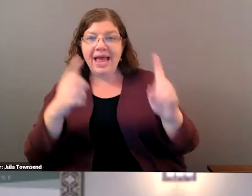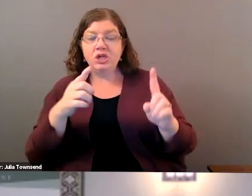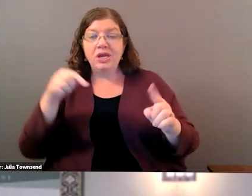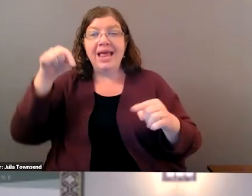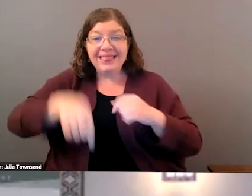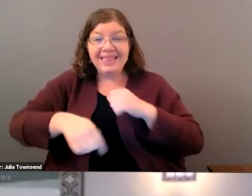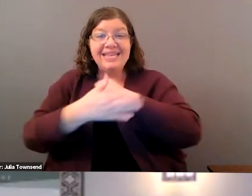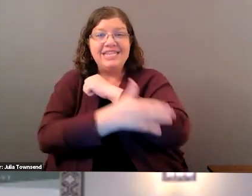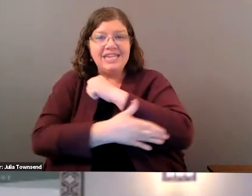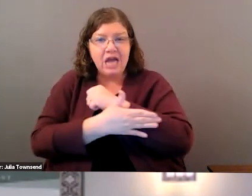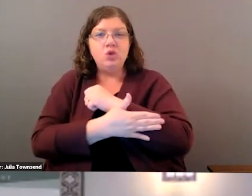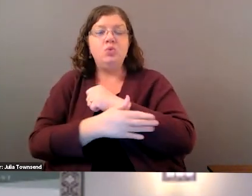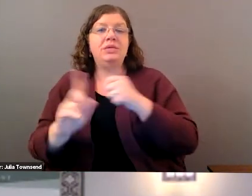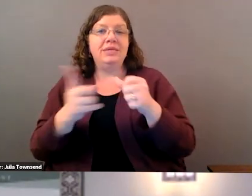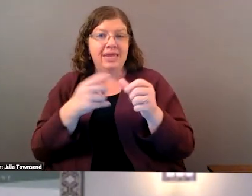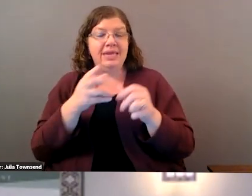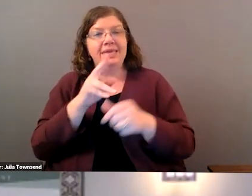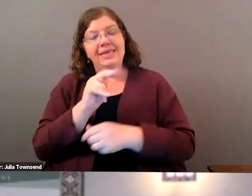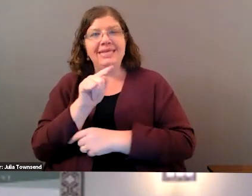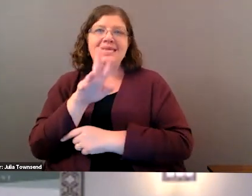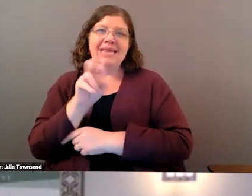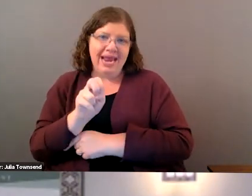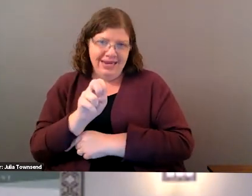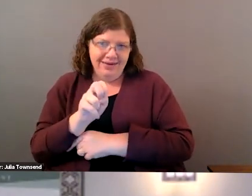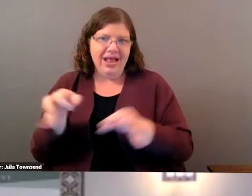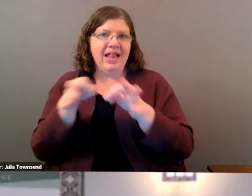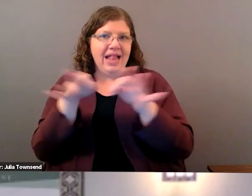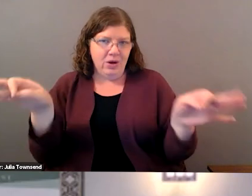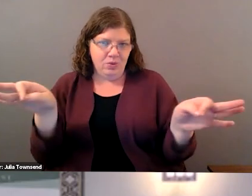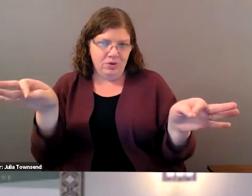this country's native language.